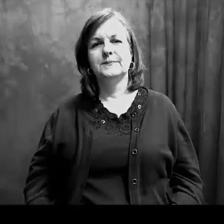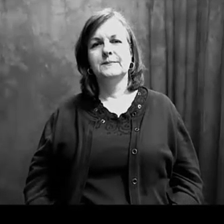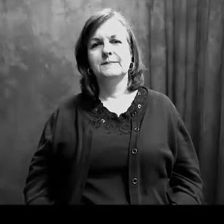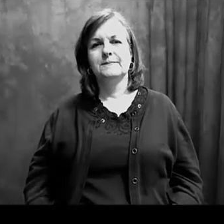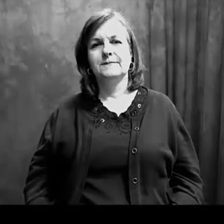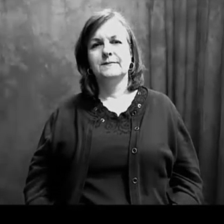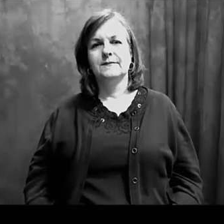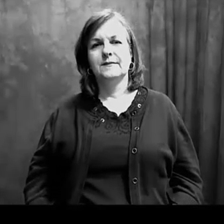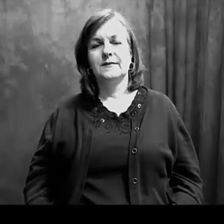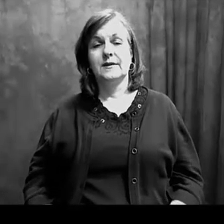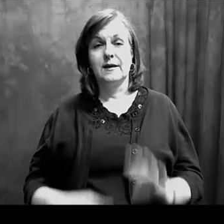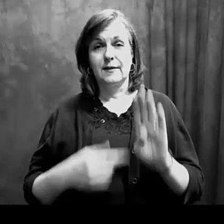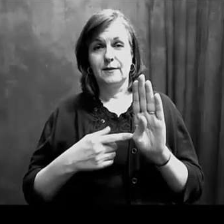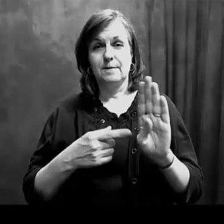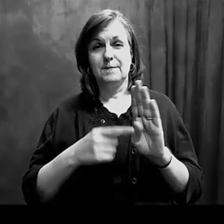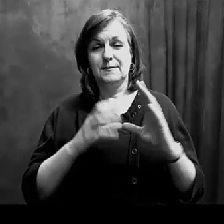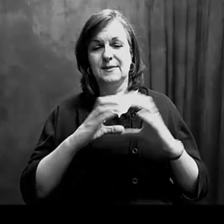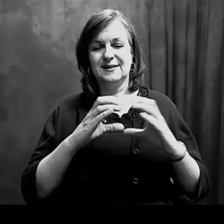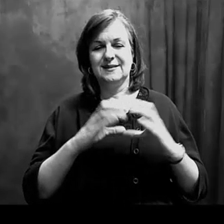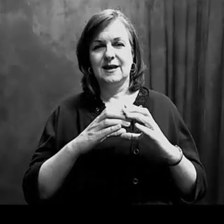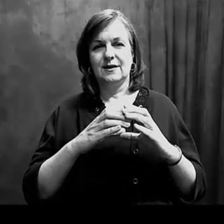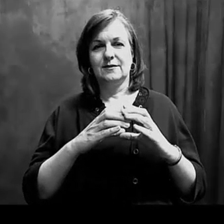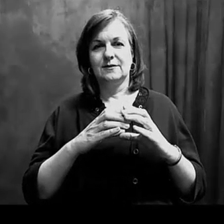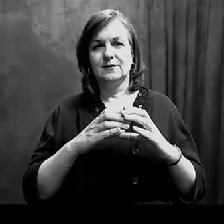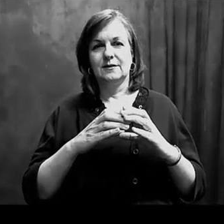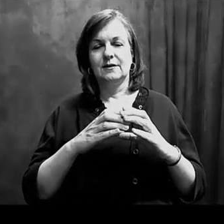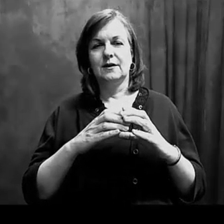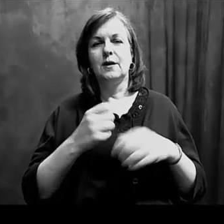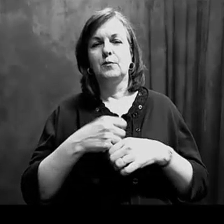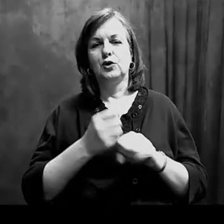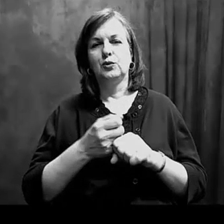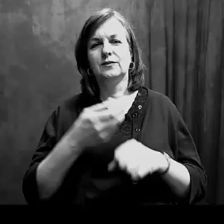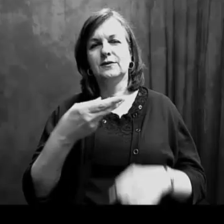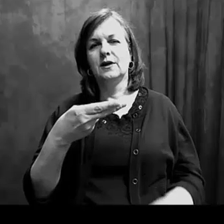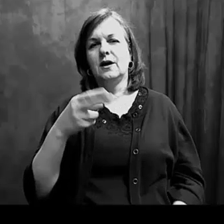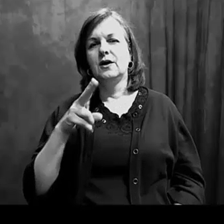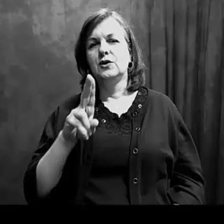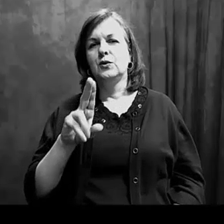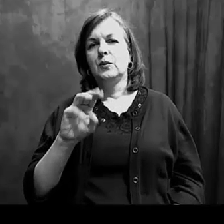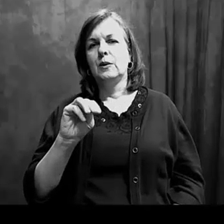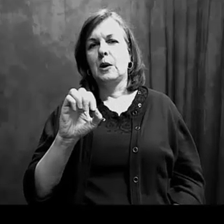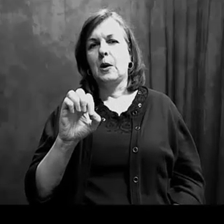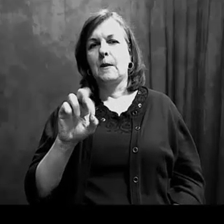The B cells are going to be responsible for something we call a humoral